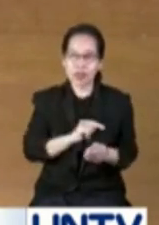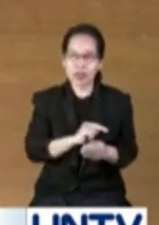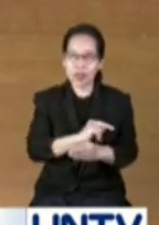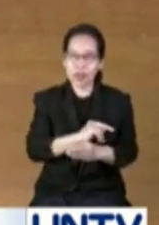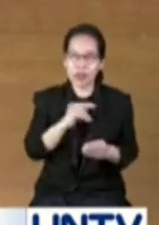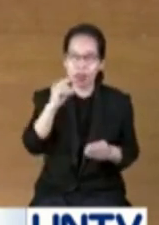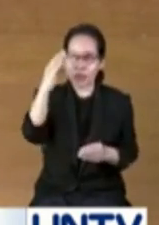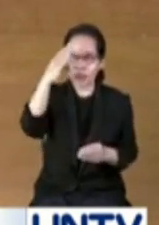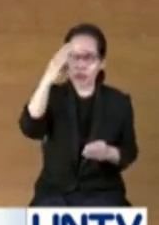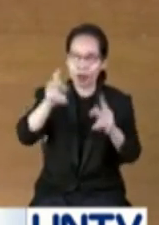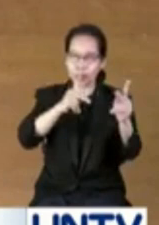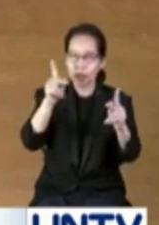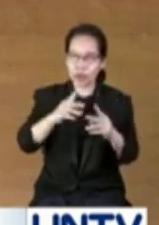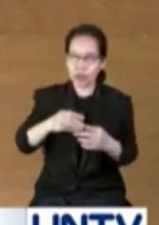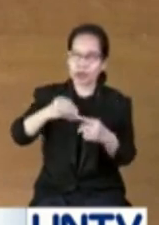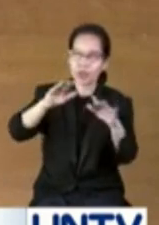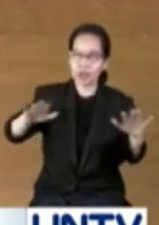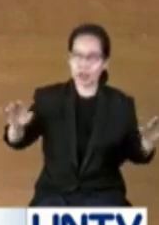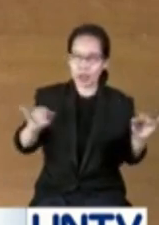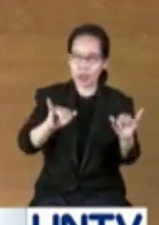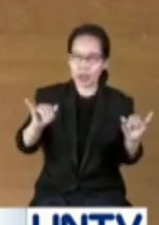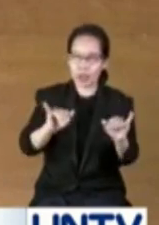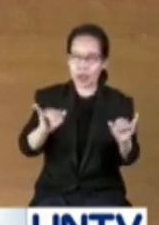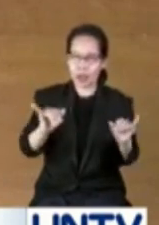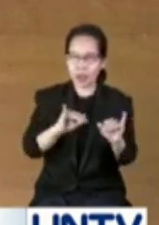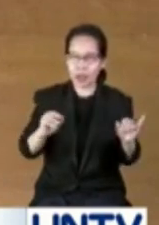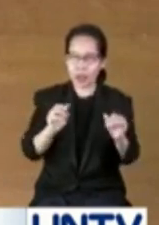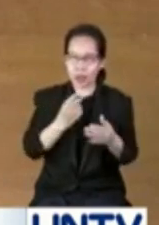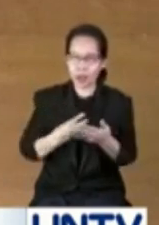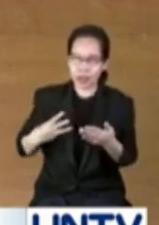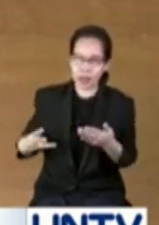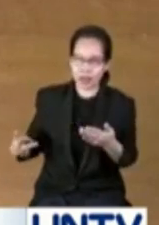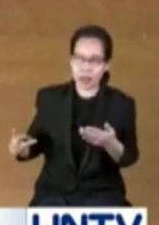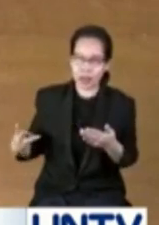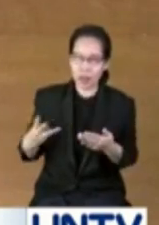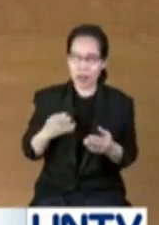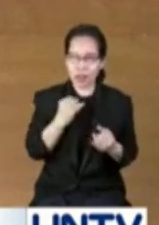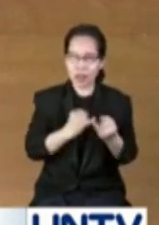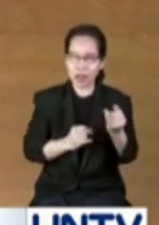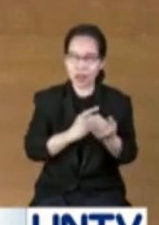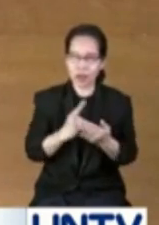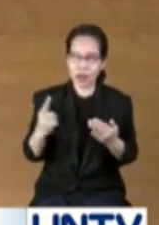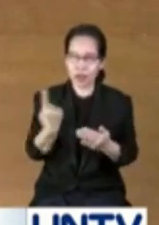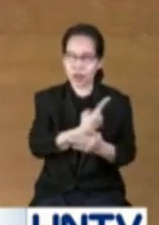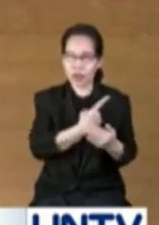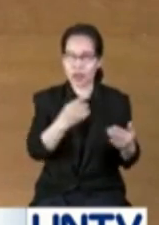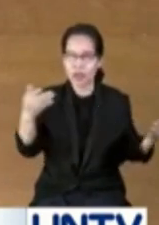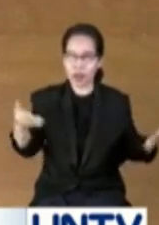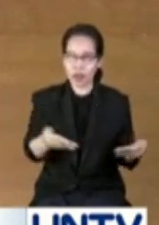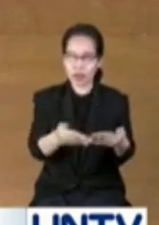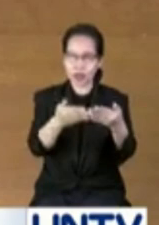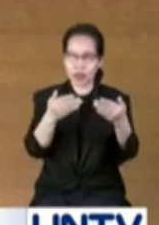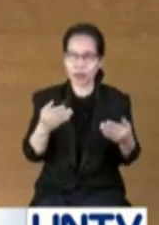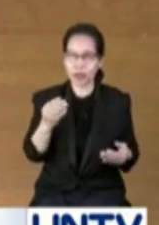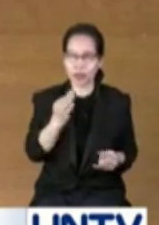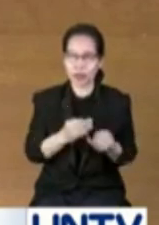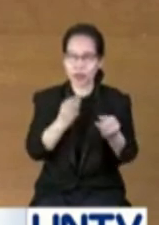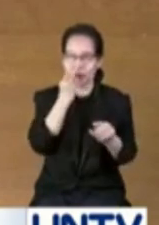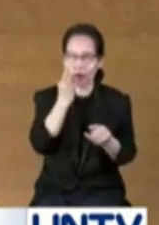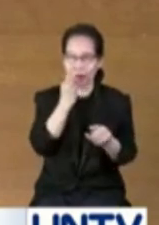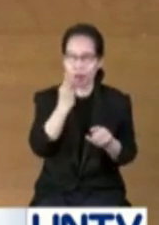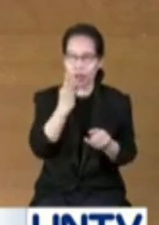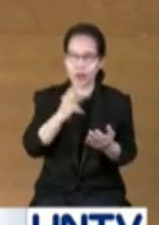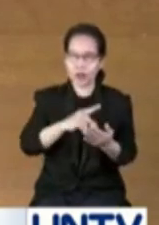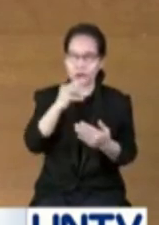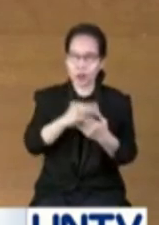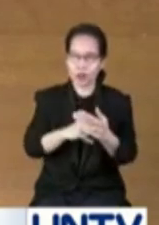children, like stunting and wasting. Last week, we introduced the pilot food stamp program, which seeks